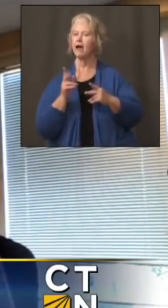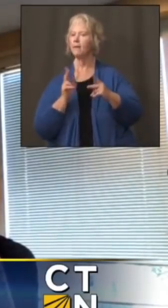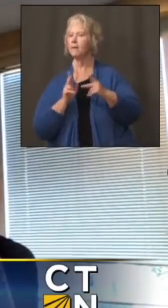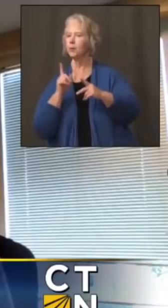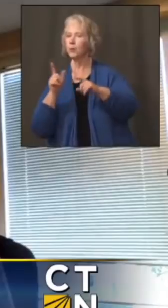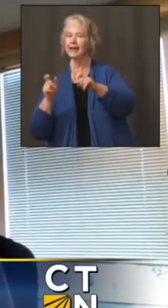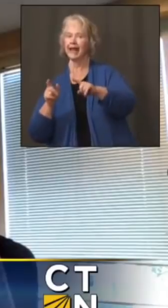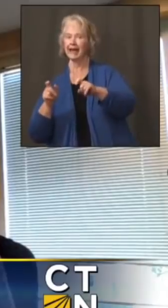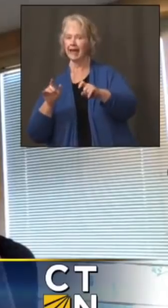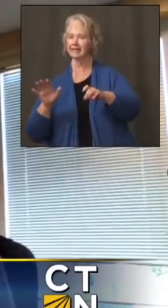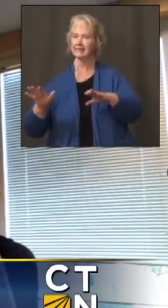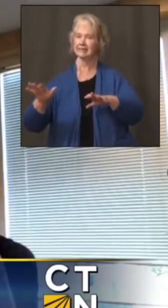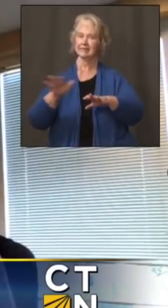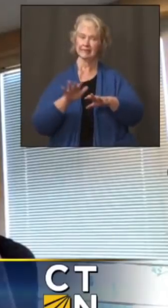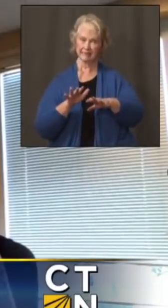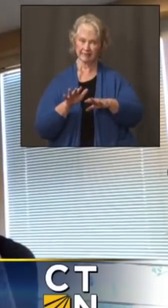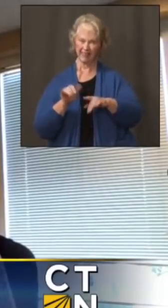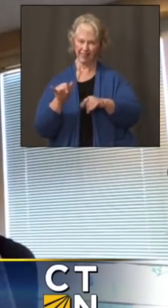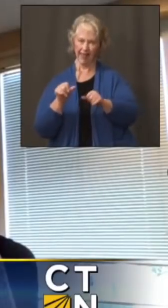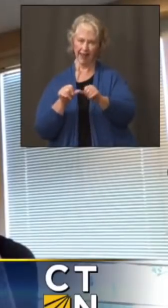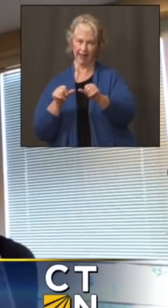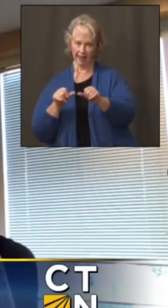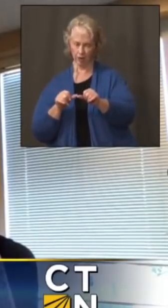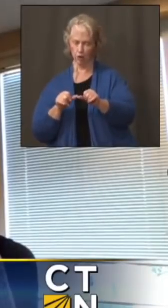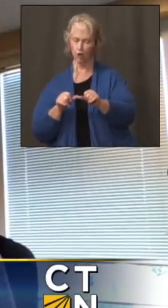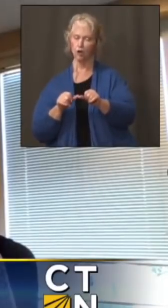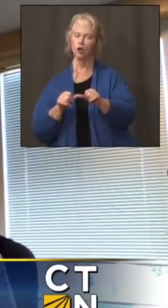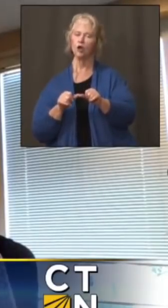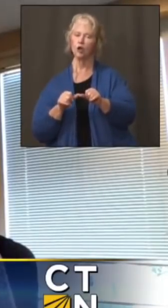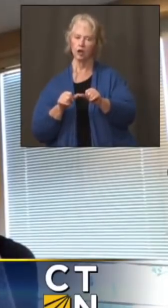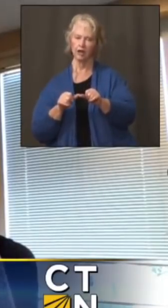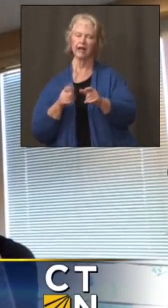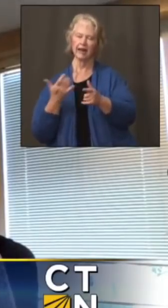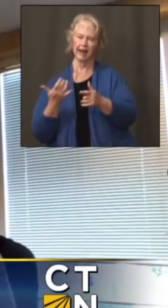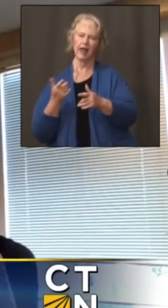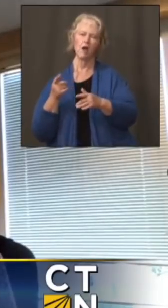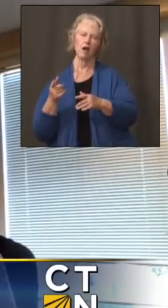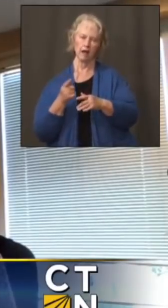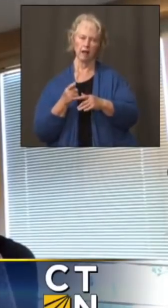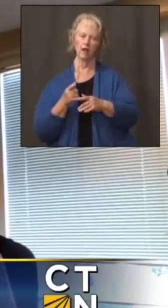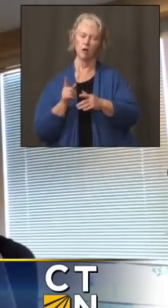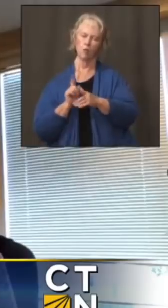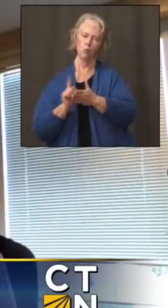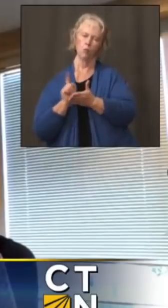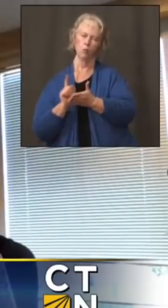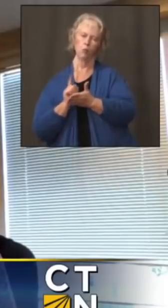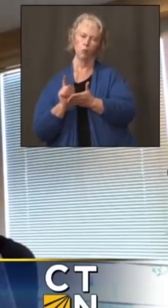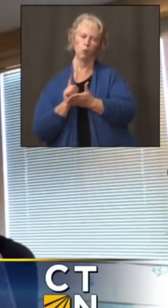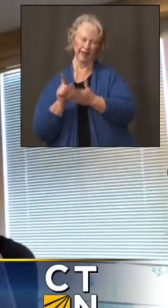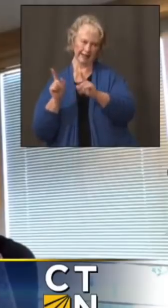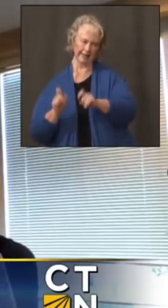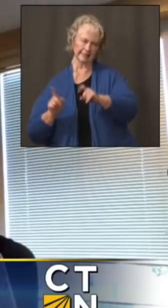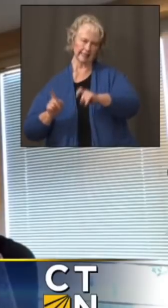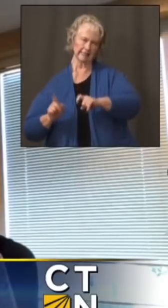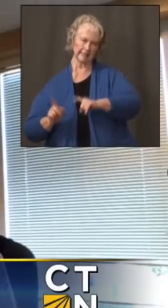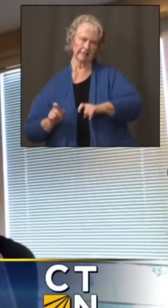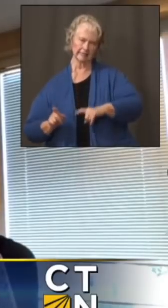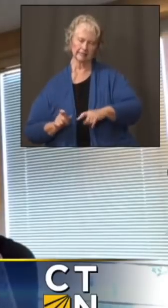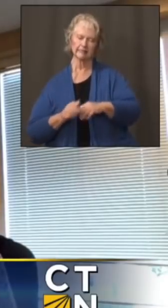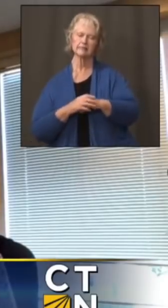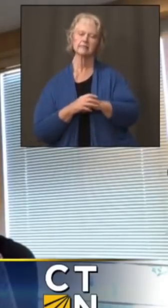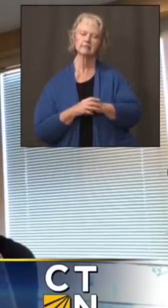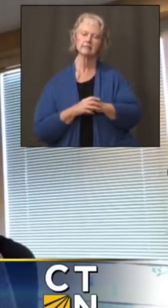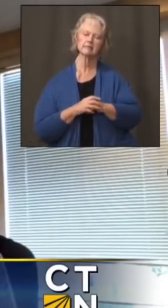the facilities in that area, and they're all now doing weekly testing.